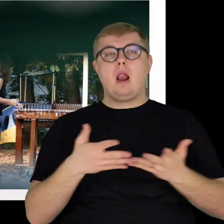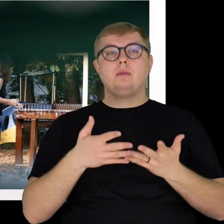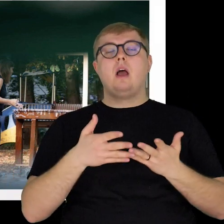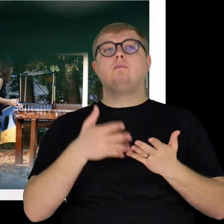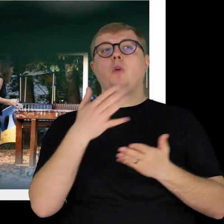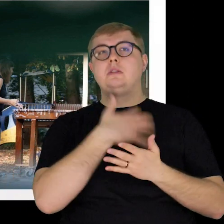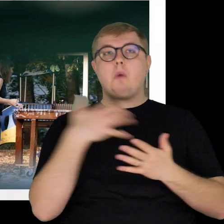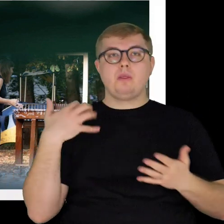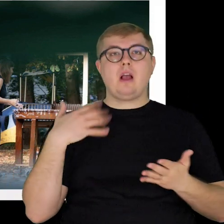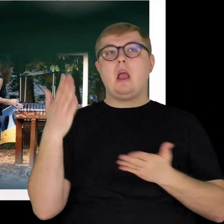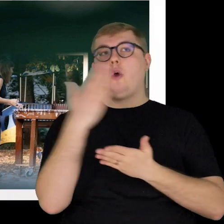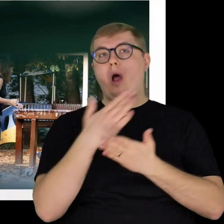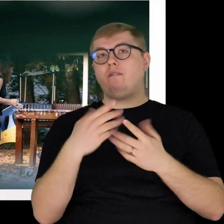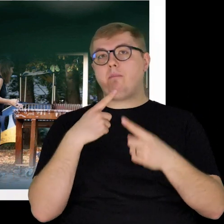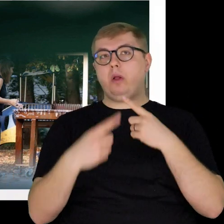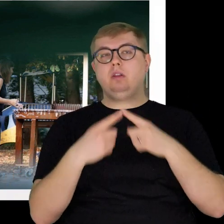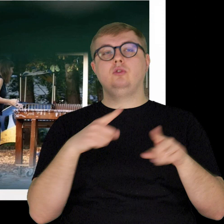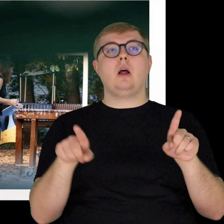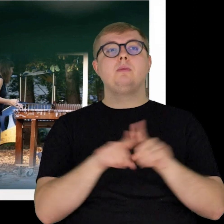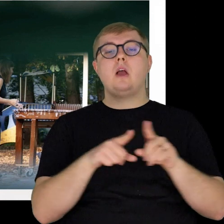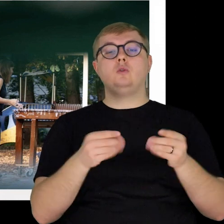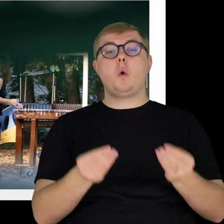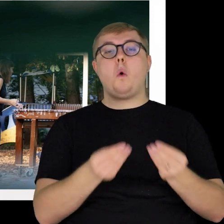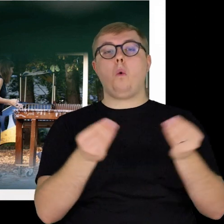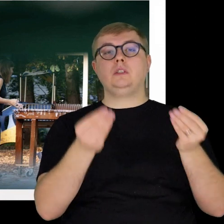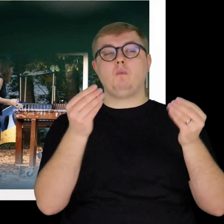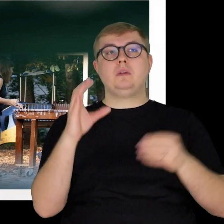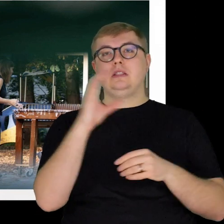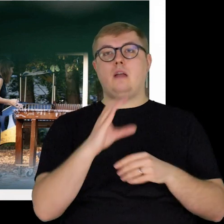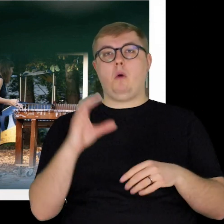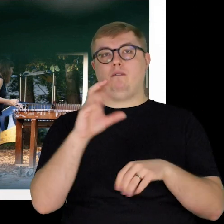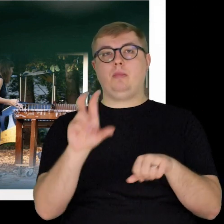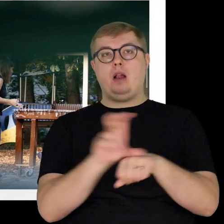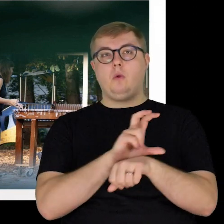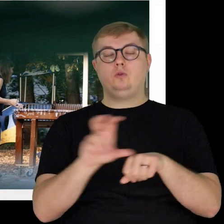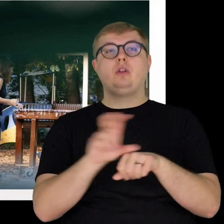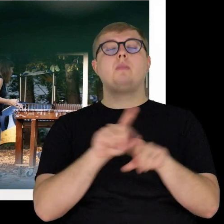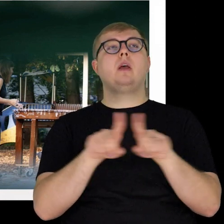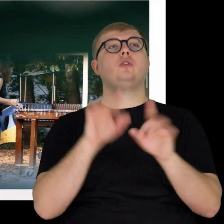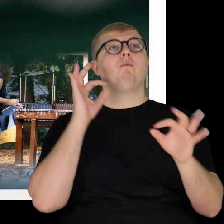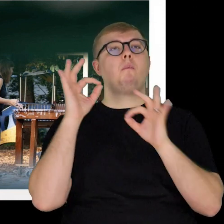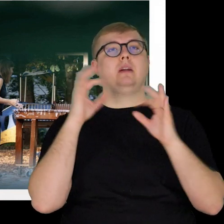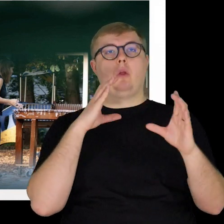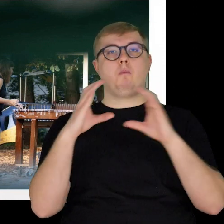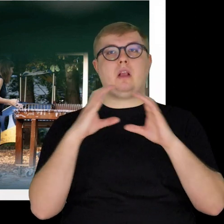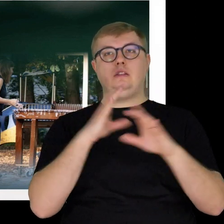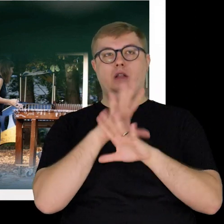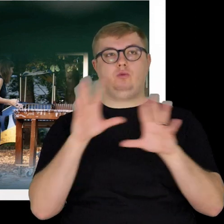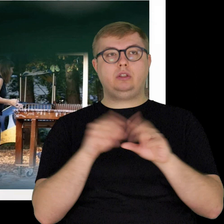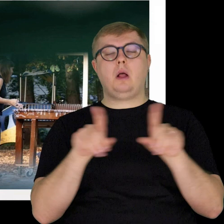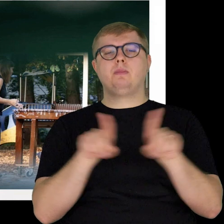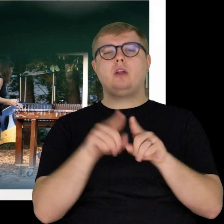of digital information and communication technologies, the increase in the global circulation of people, knowledge, and